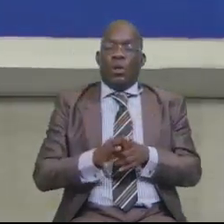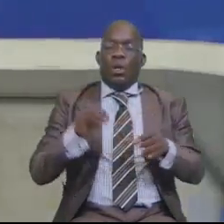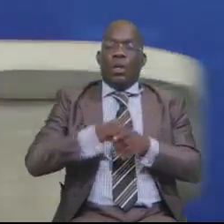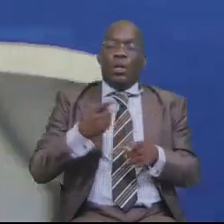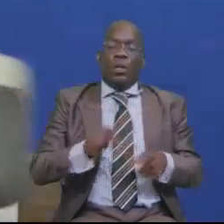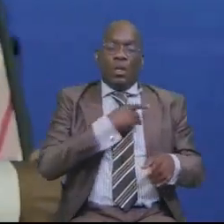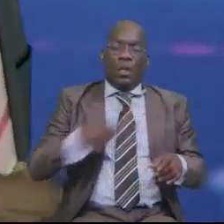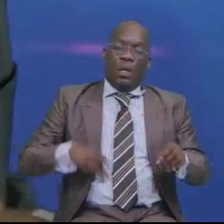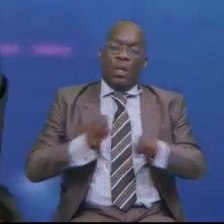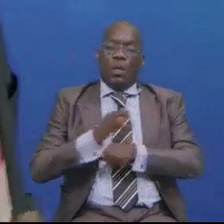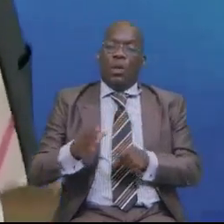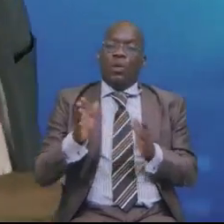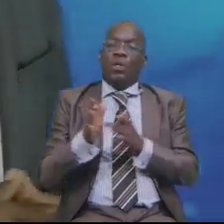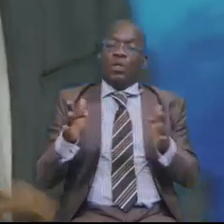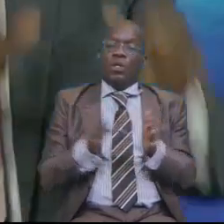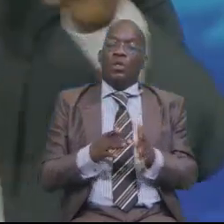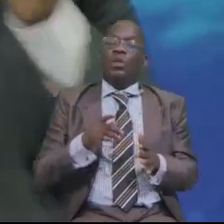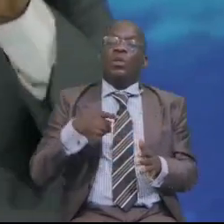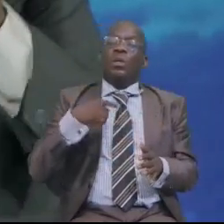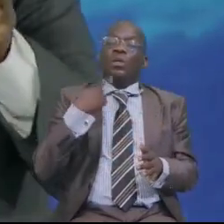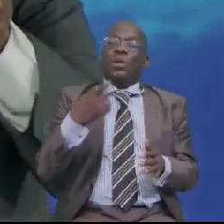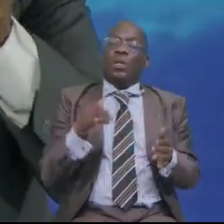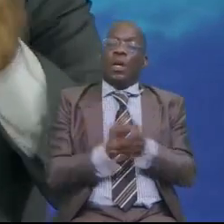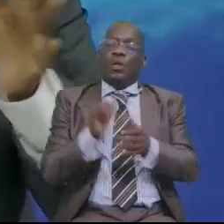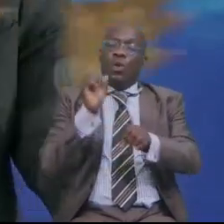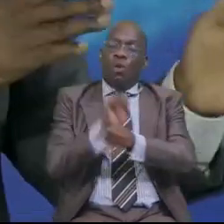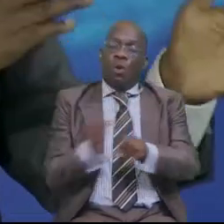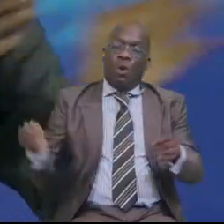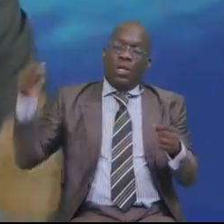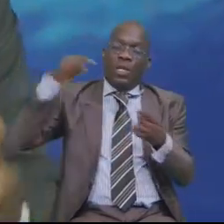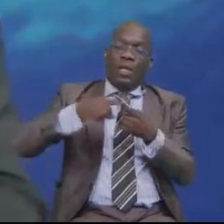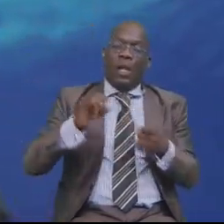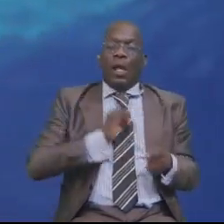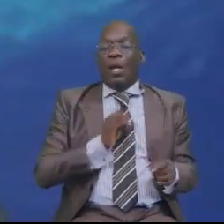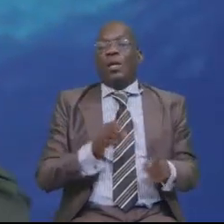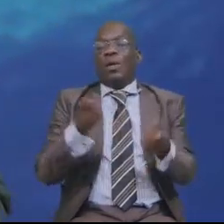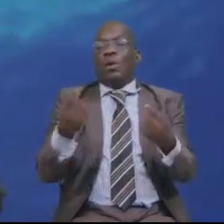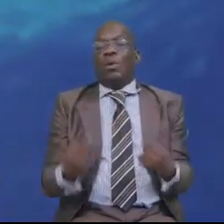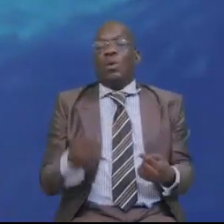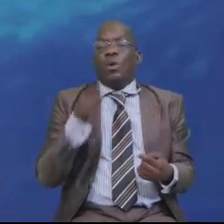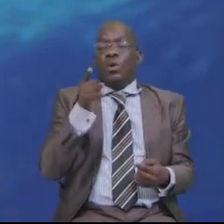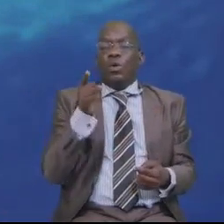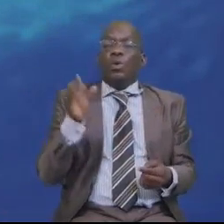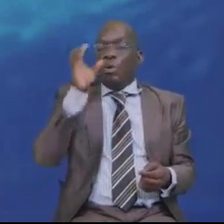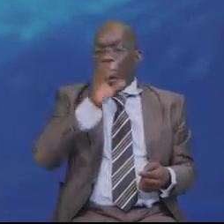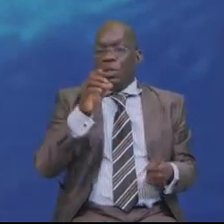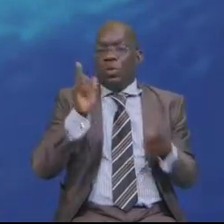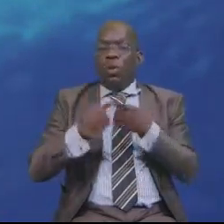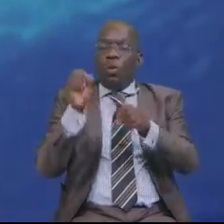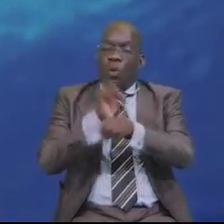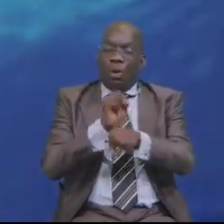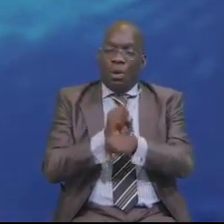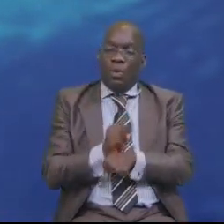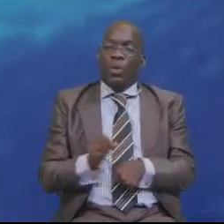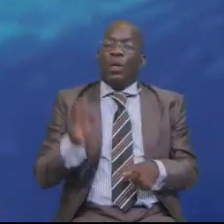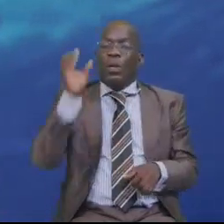occupy until I come. And so you seek first your engagement. Seek